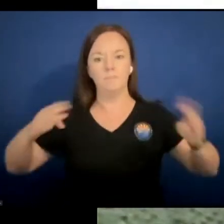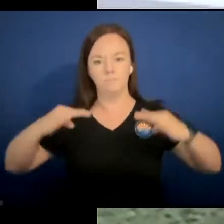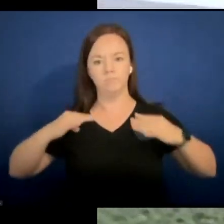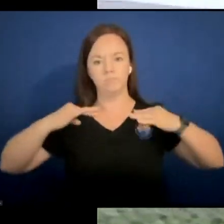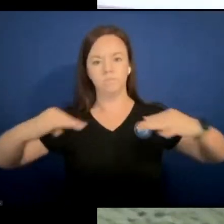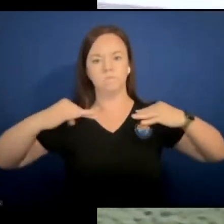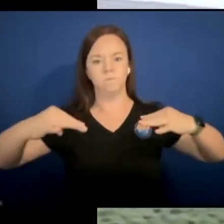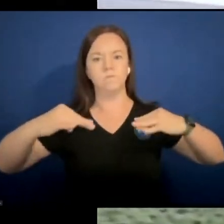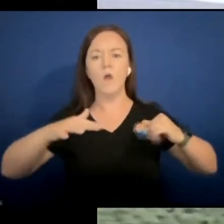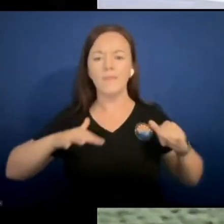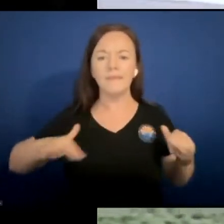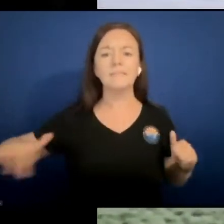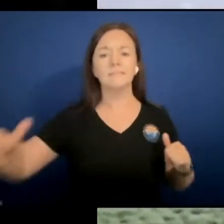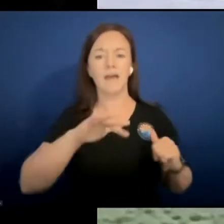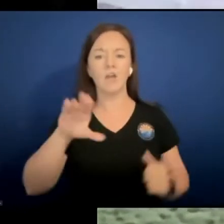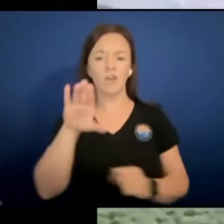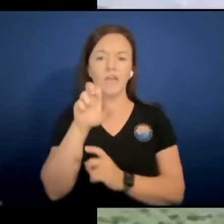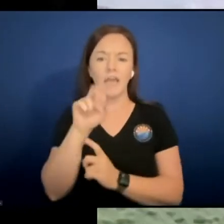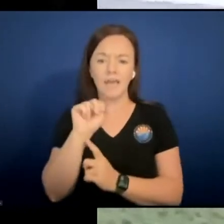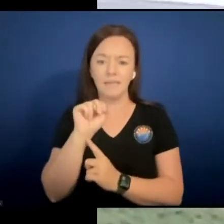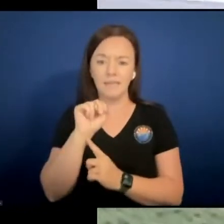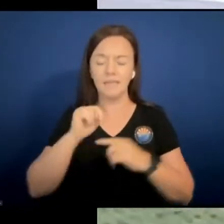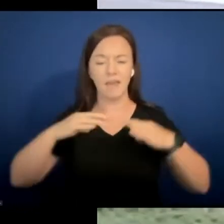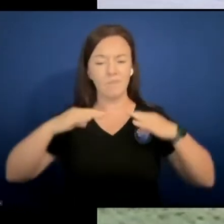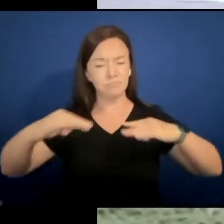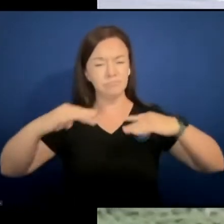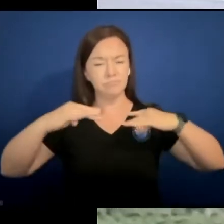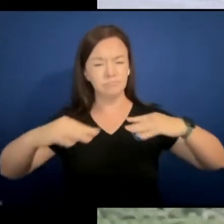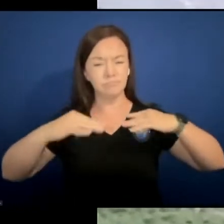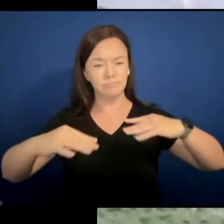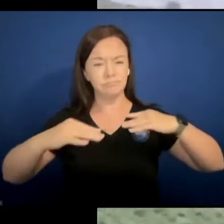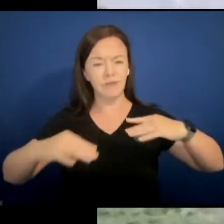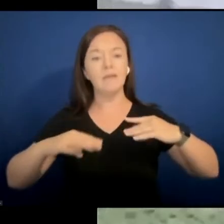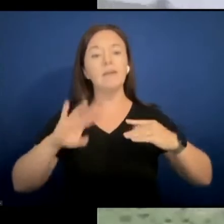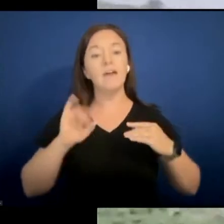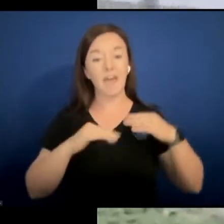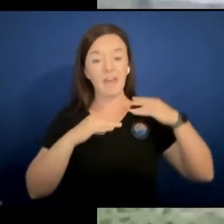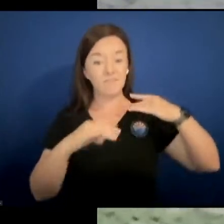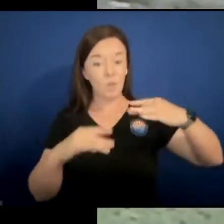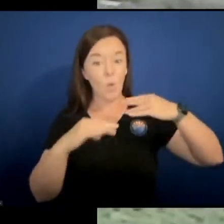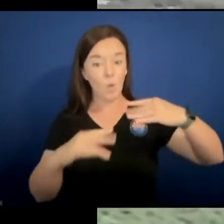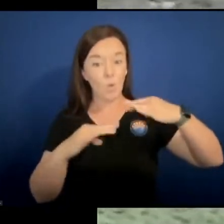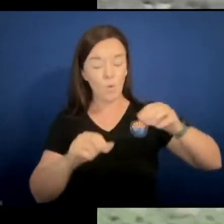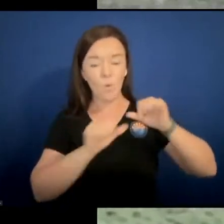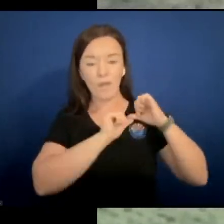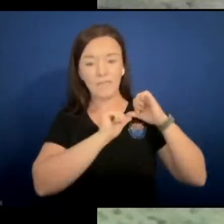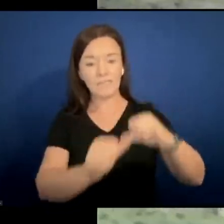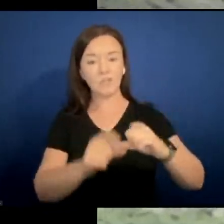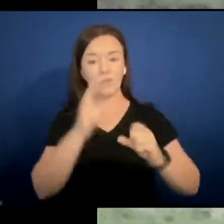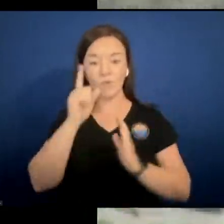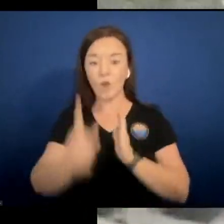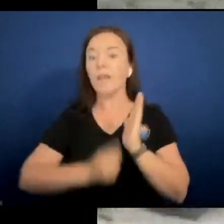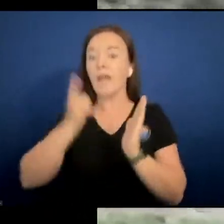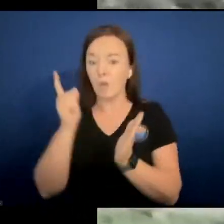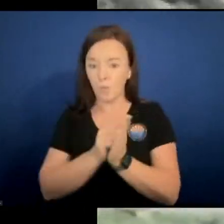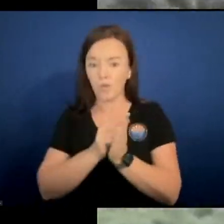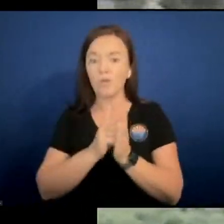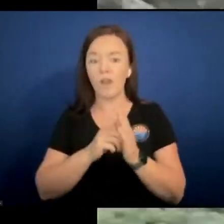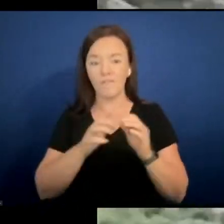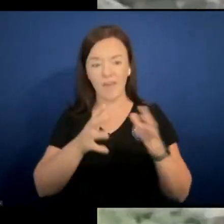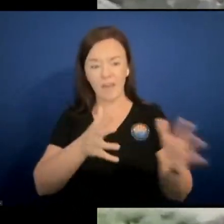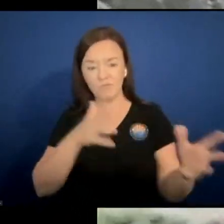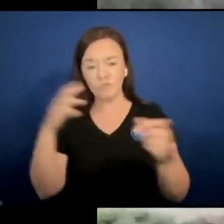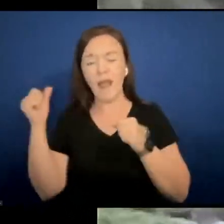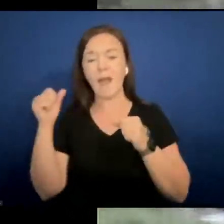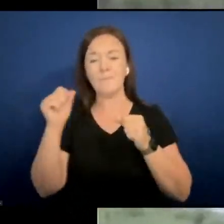of the canyon. Continued to this degree of flow for about 1 hour. Downstream